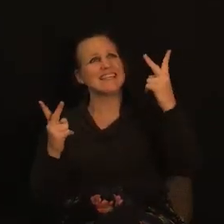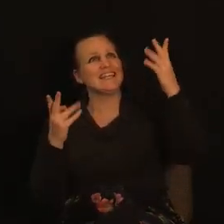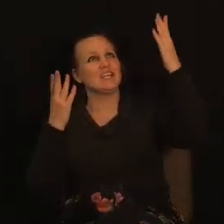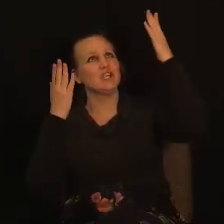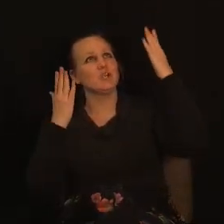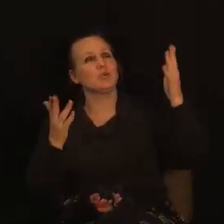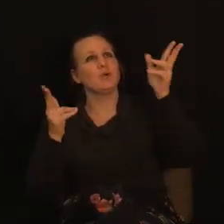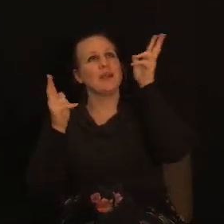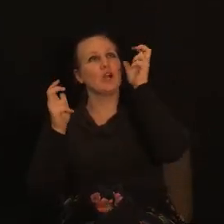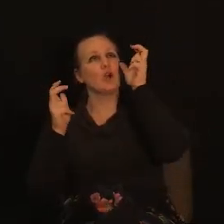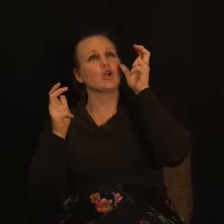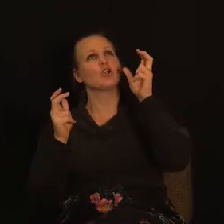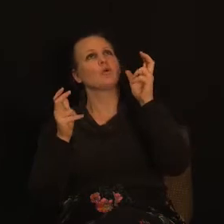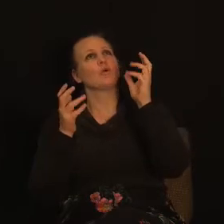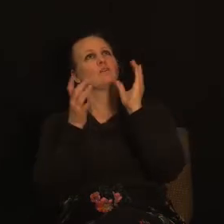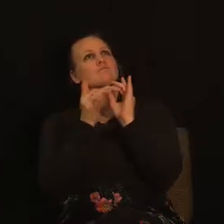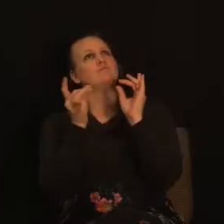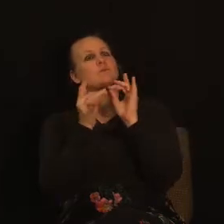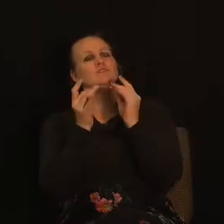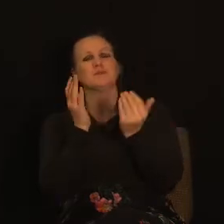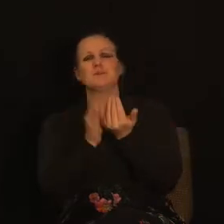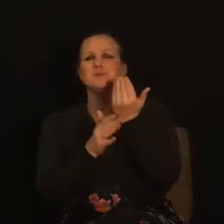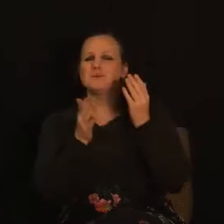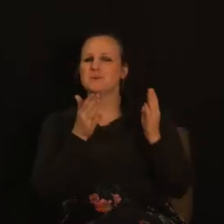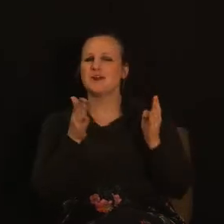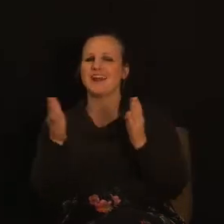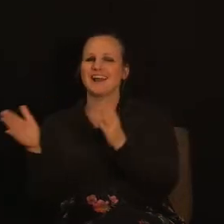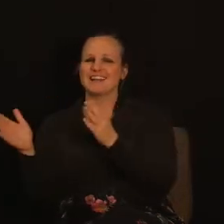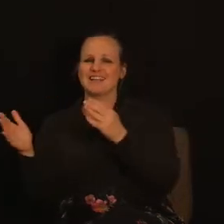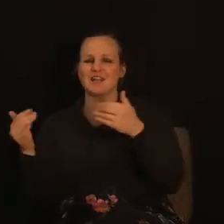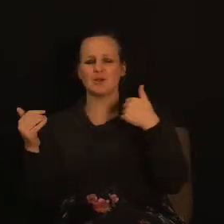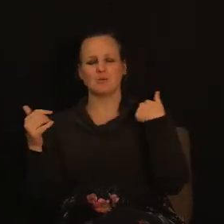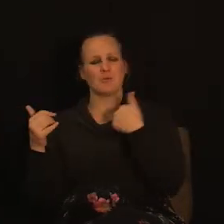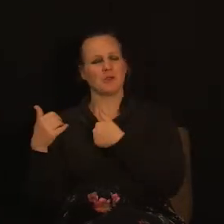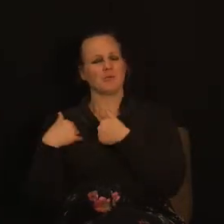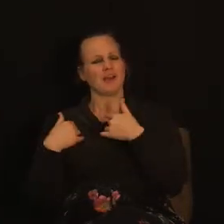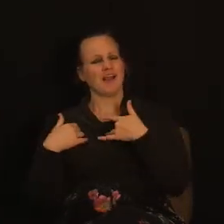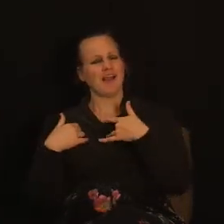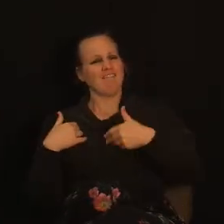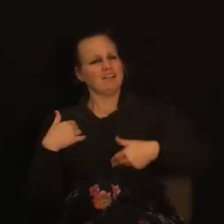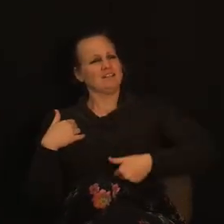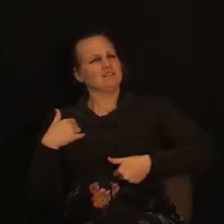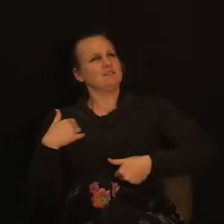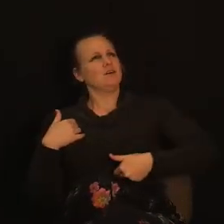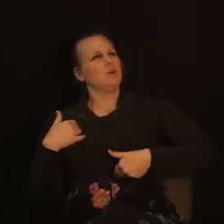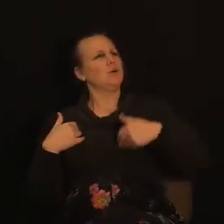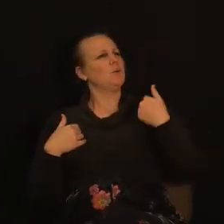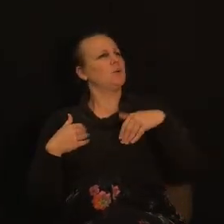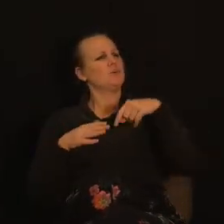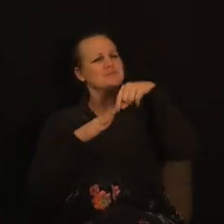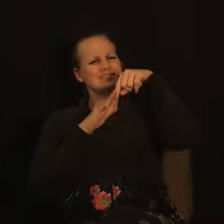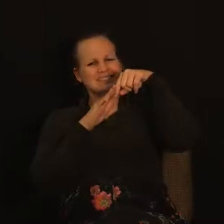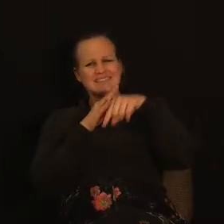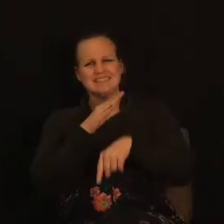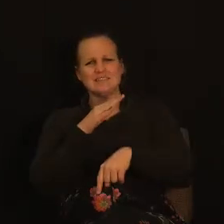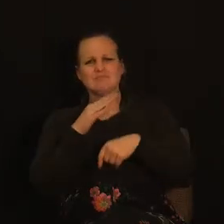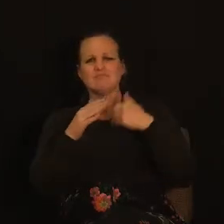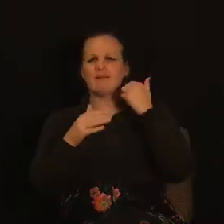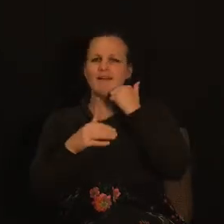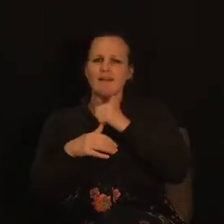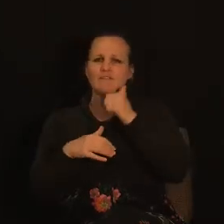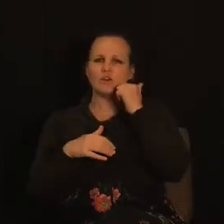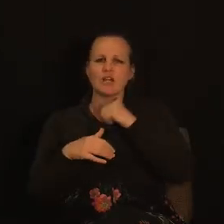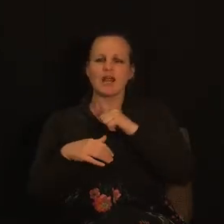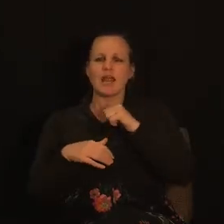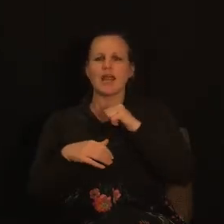in new ways, Father, that we would have a stirring so deep within us as we go throughout our days that we couldn't help but be in constant communion